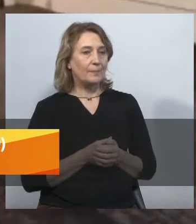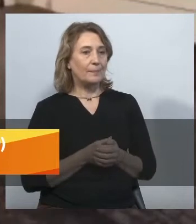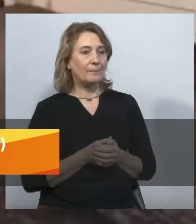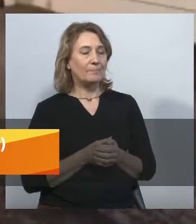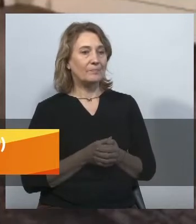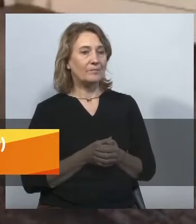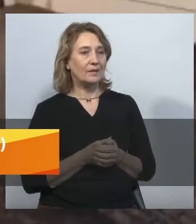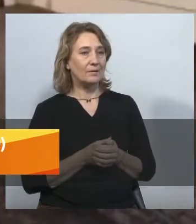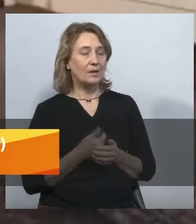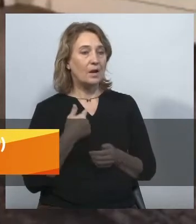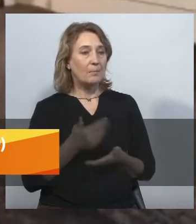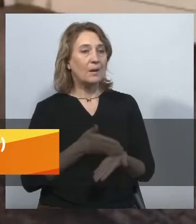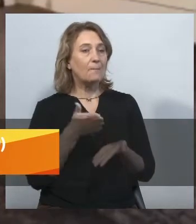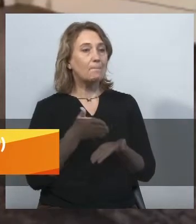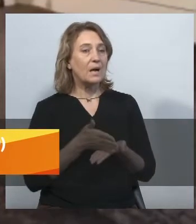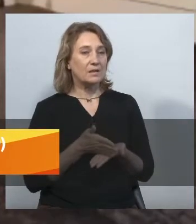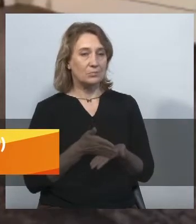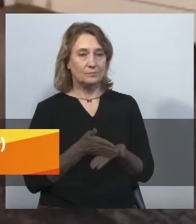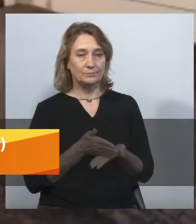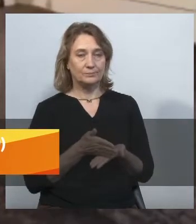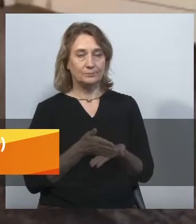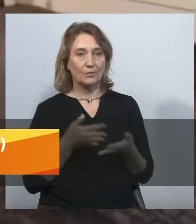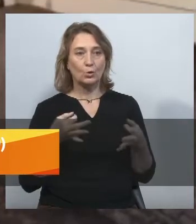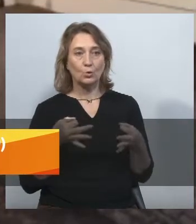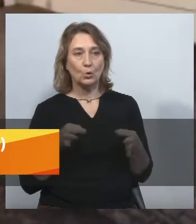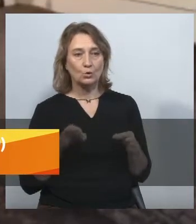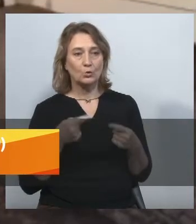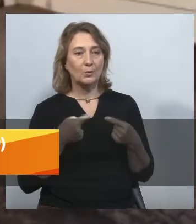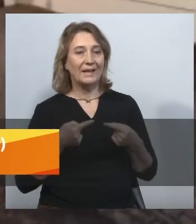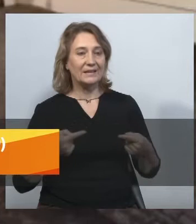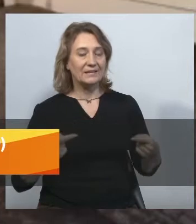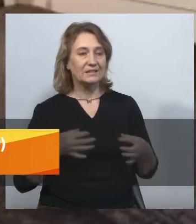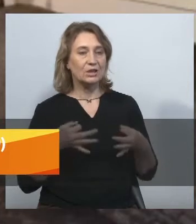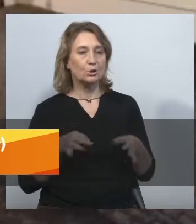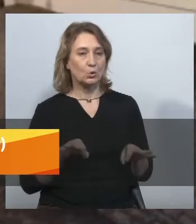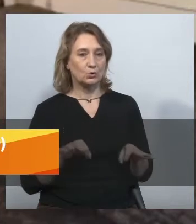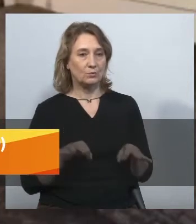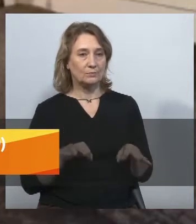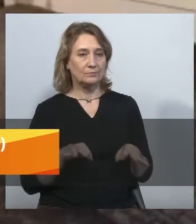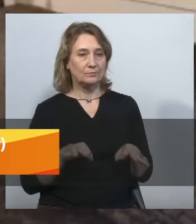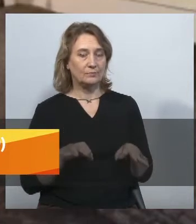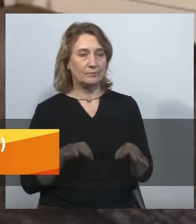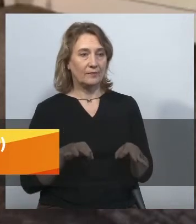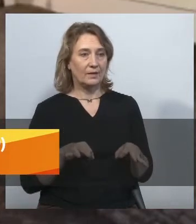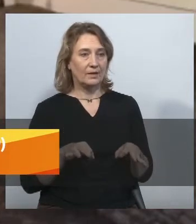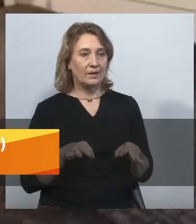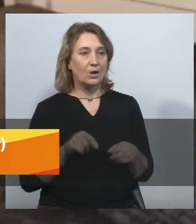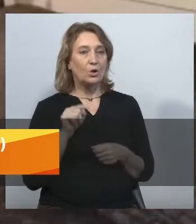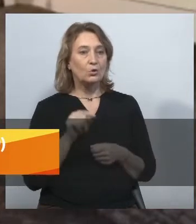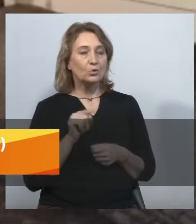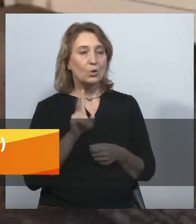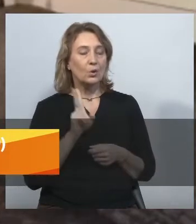experience a very different level of government interference, government control,